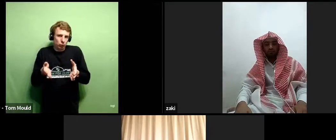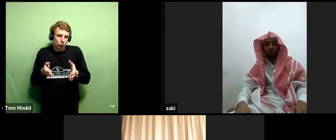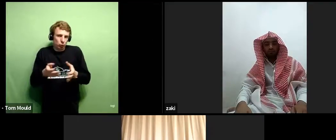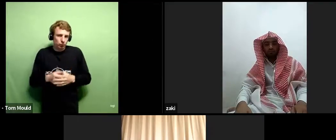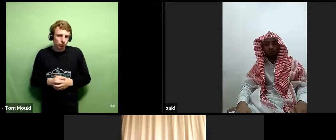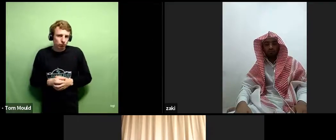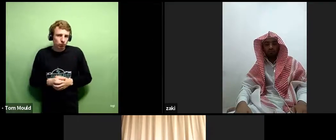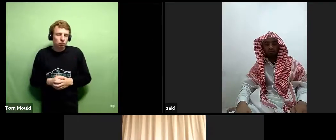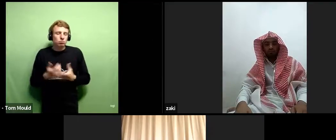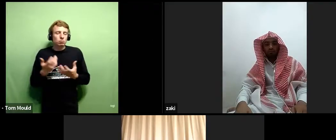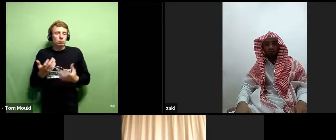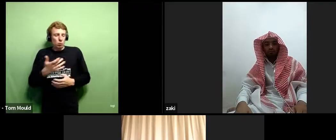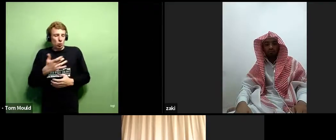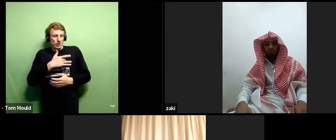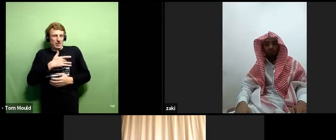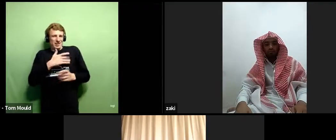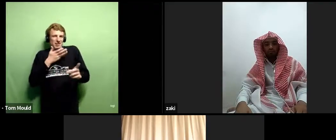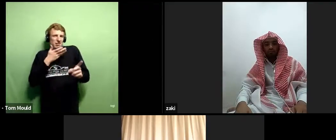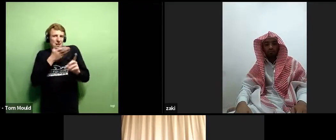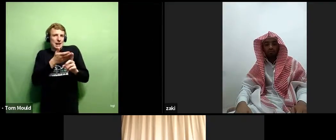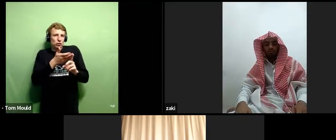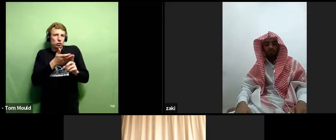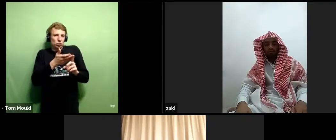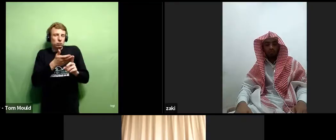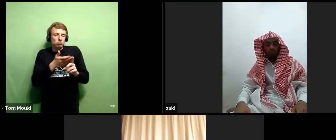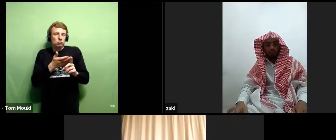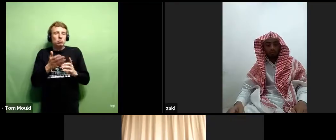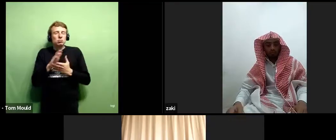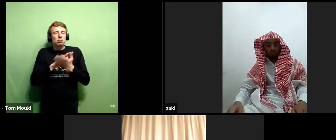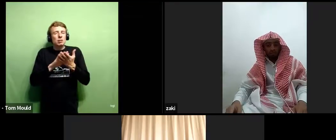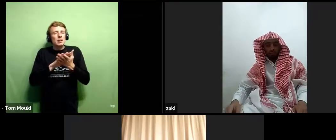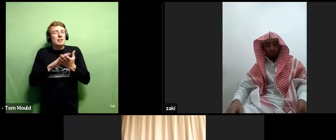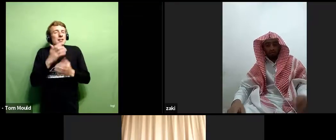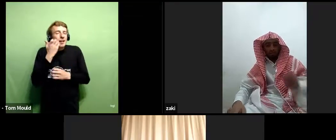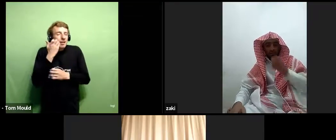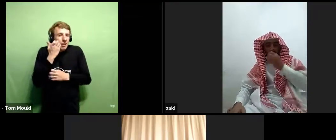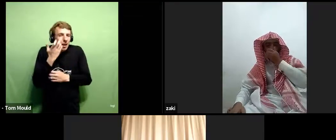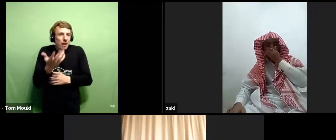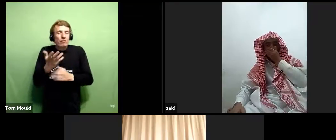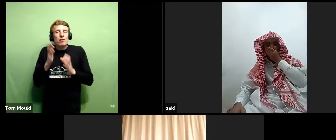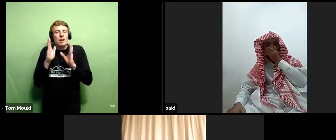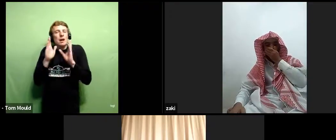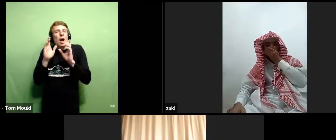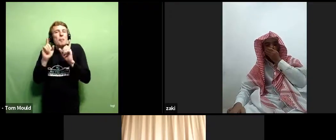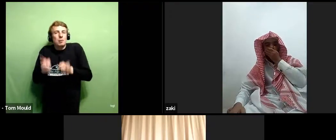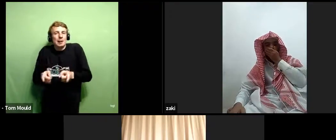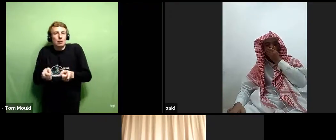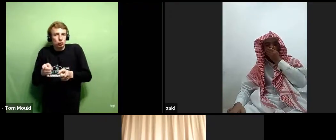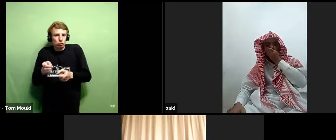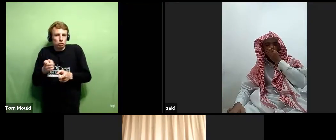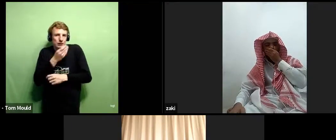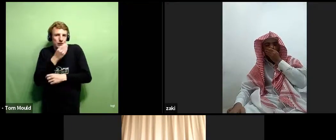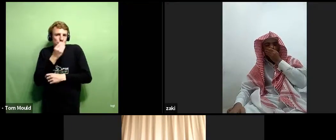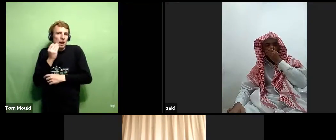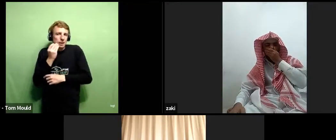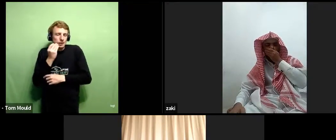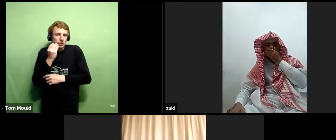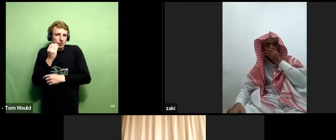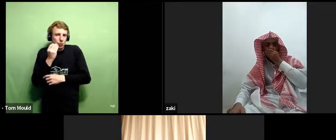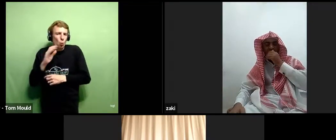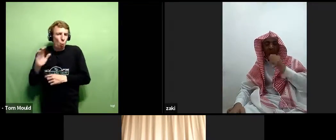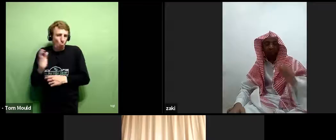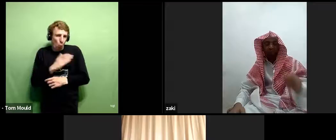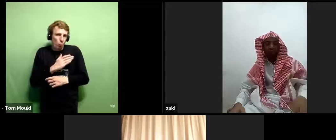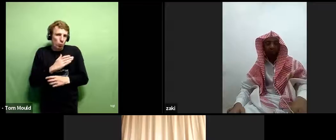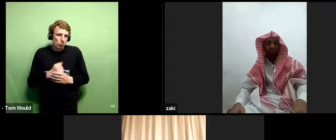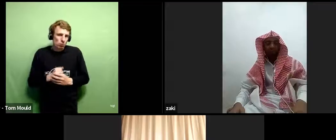the intention that must be for every fast that is obligatory. So every fast for Ramadan that is done during